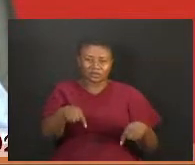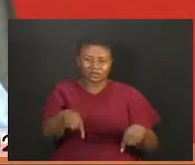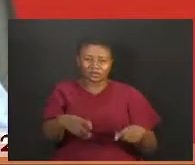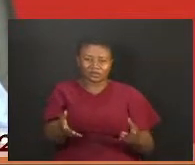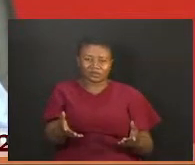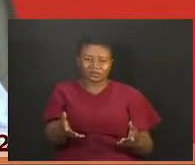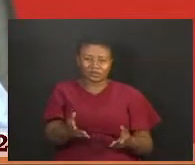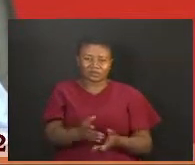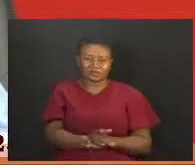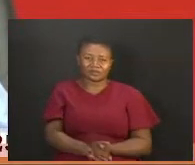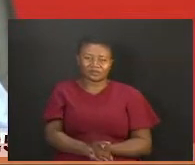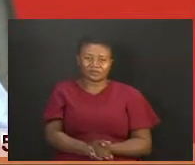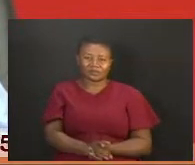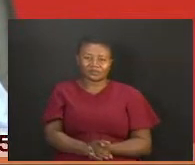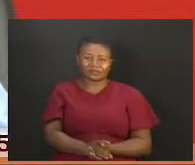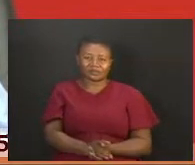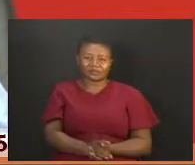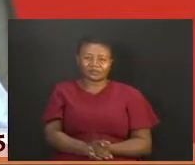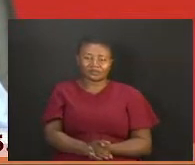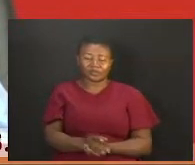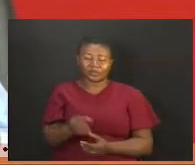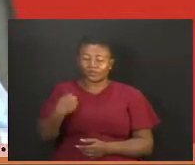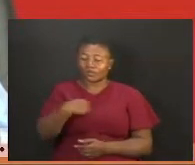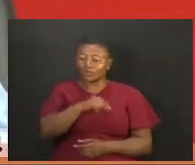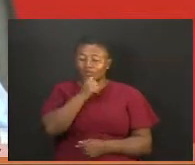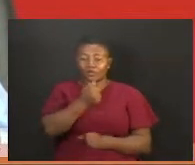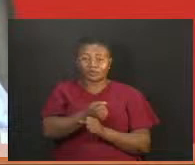it. We are not going to make comment today.